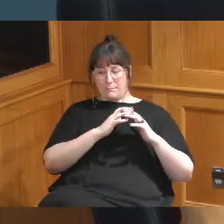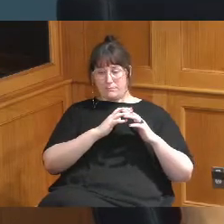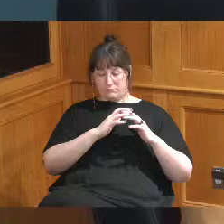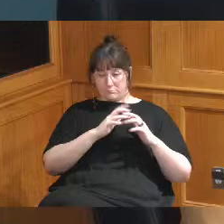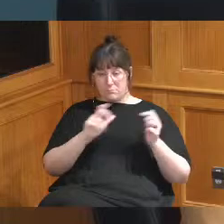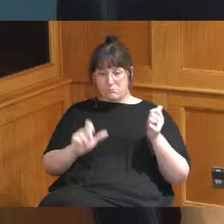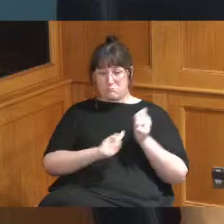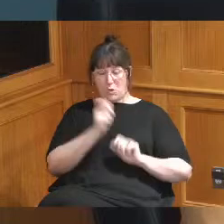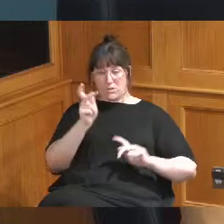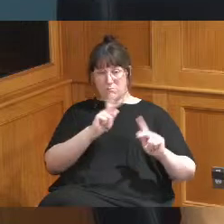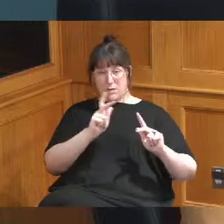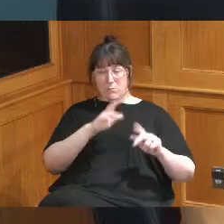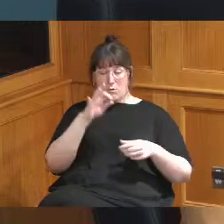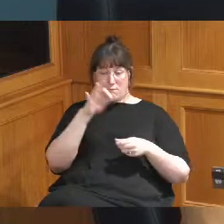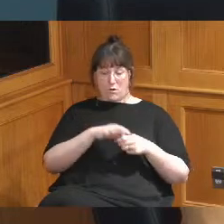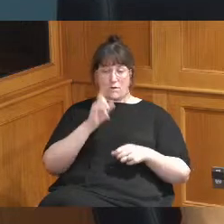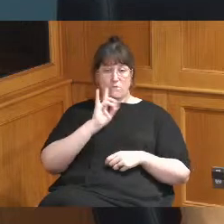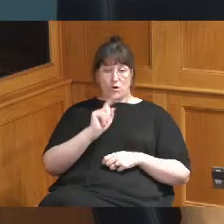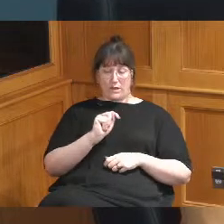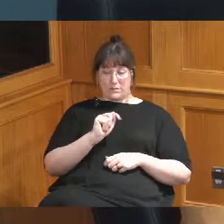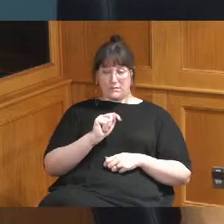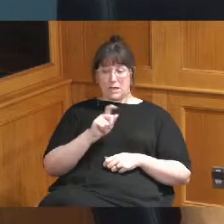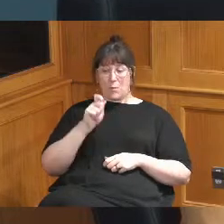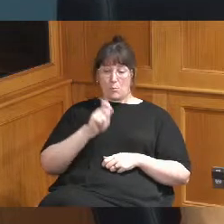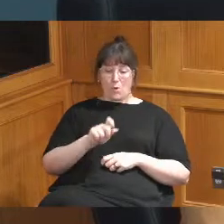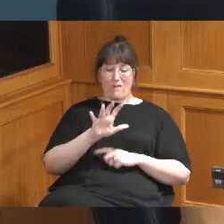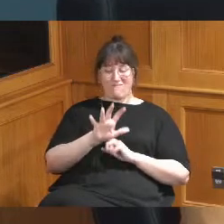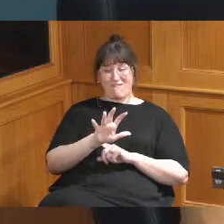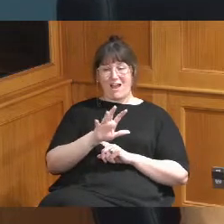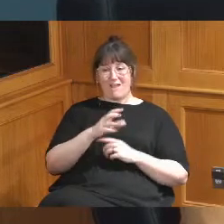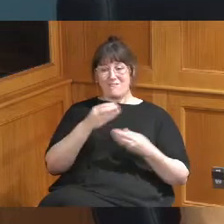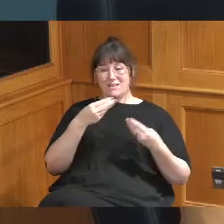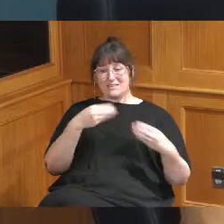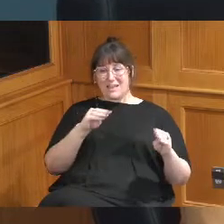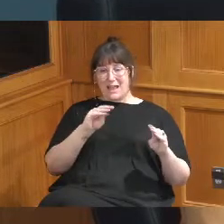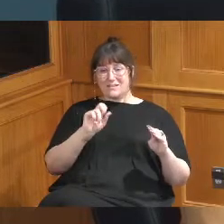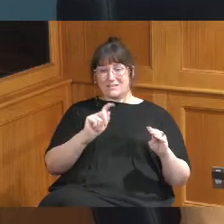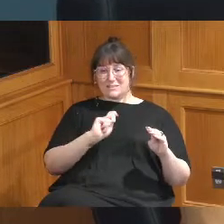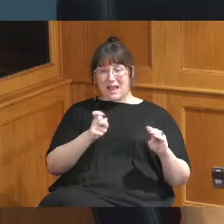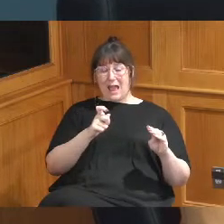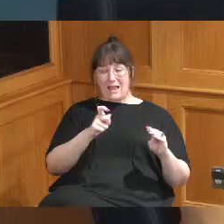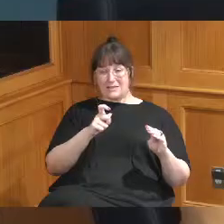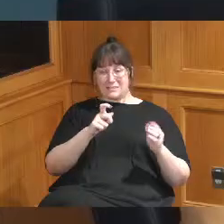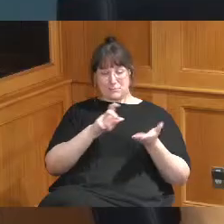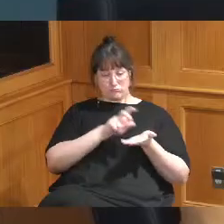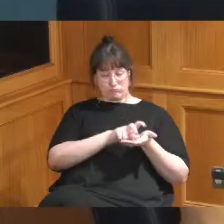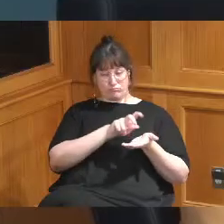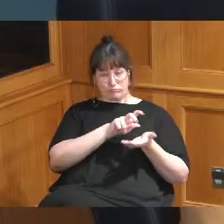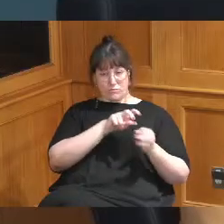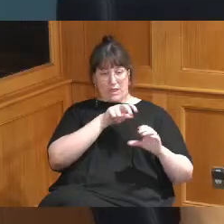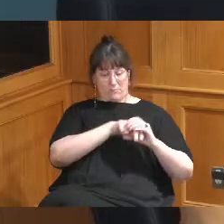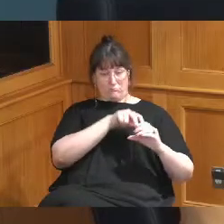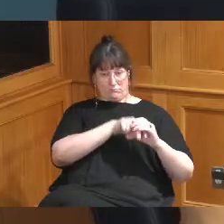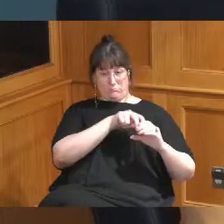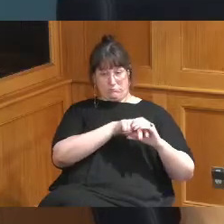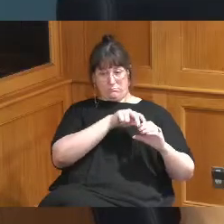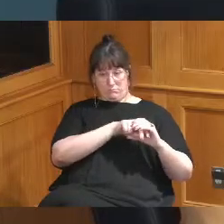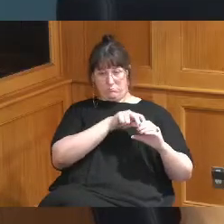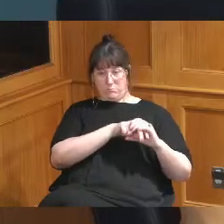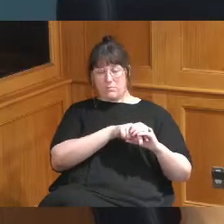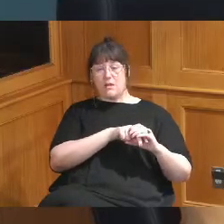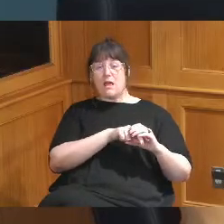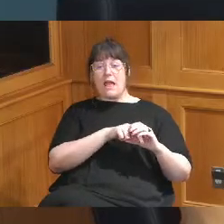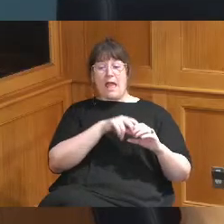this. It's 0.5 of sales tax going into this fund. And so it was meant to build and maintain the